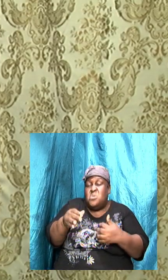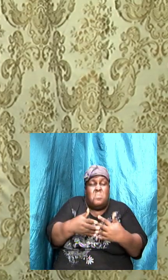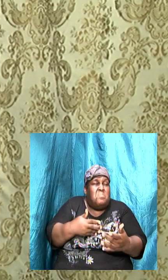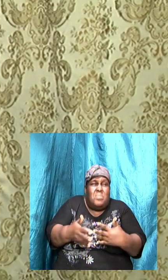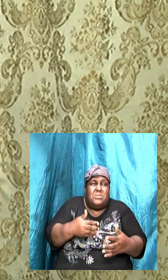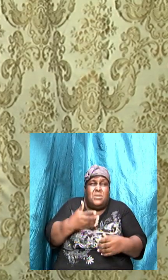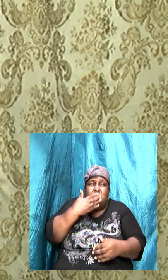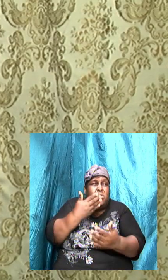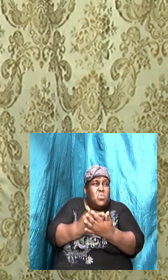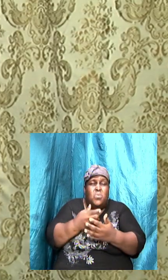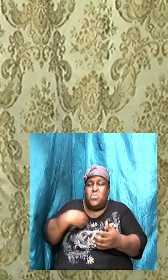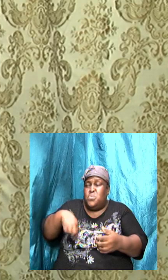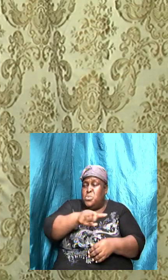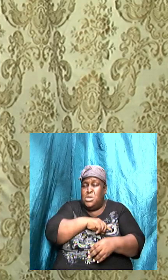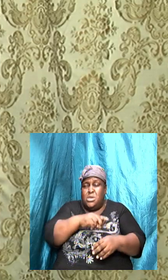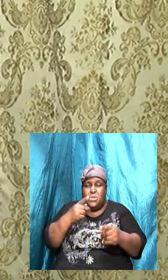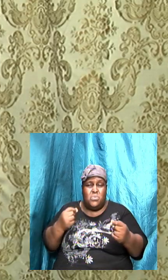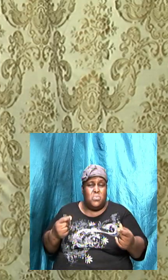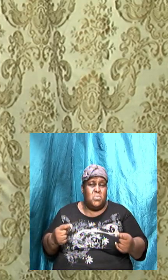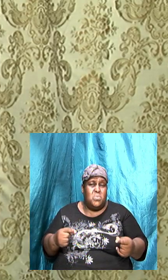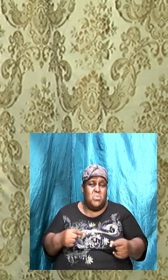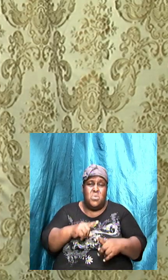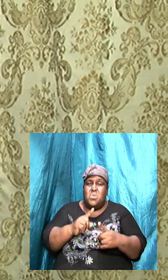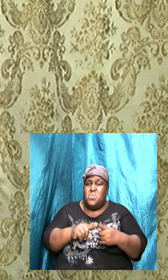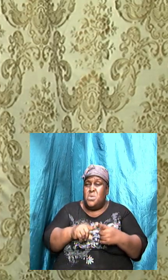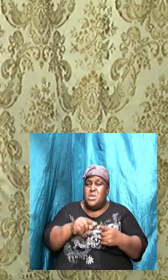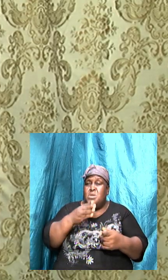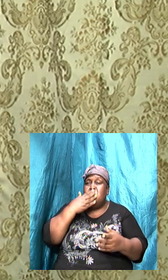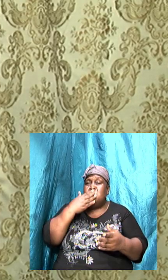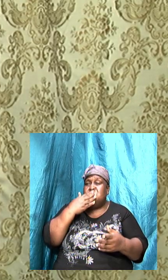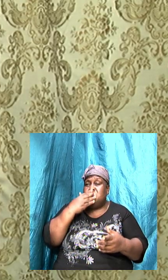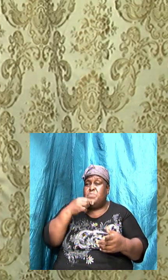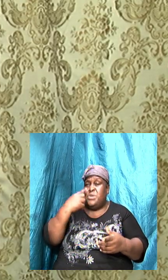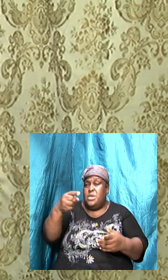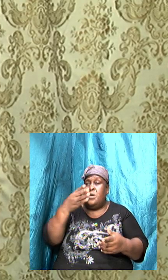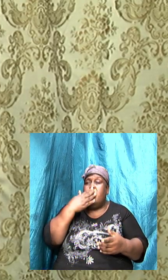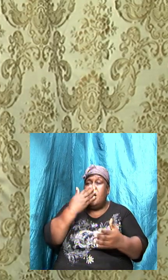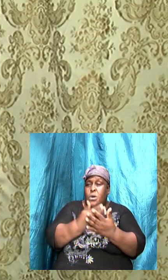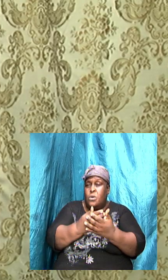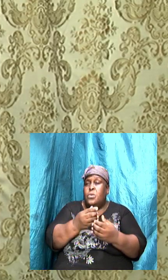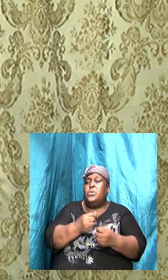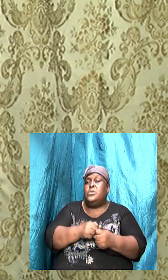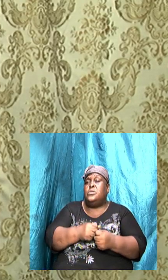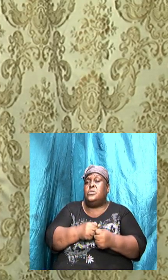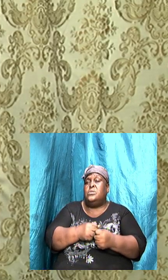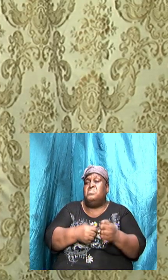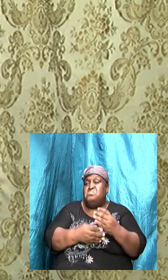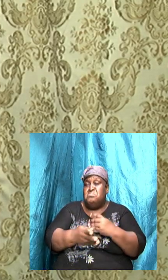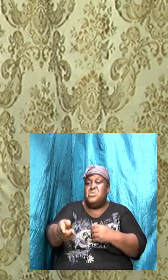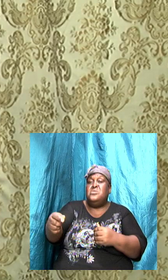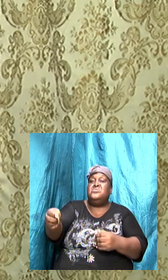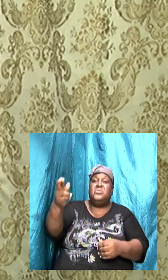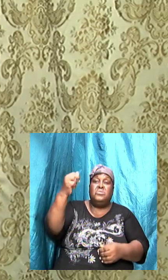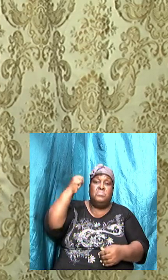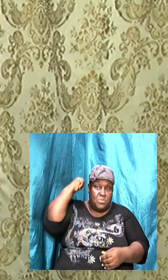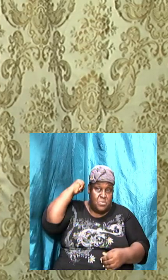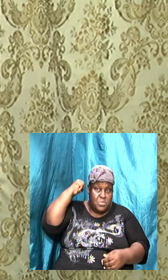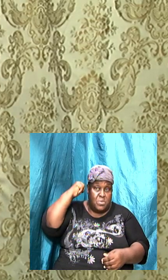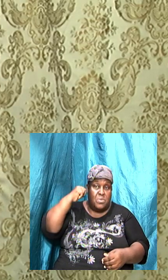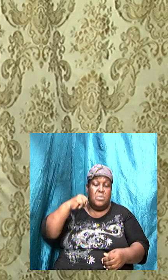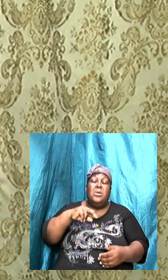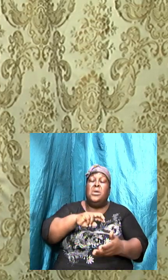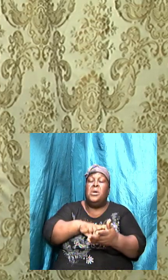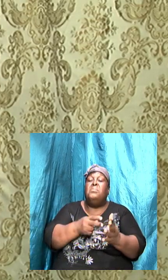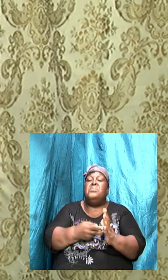do, understand that after the commendation for most of the churches, there is a rebuke,